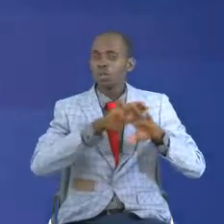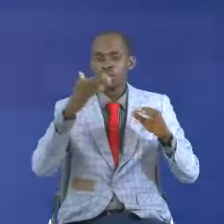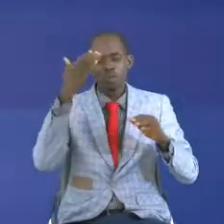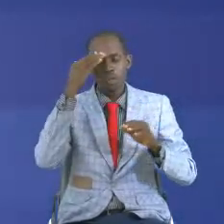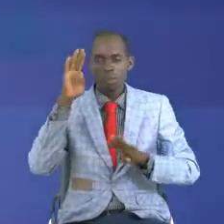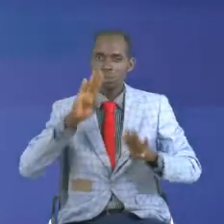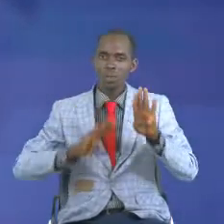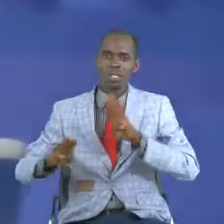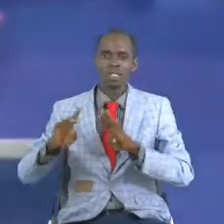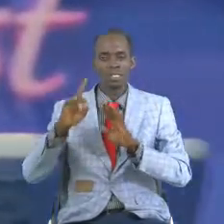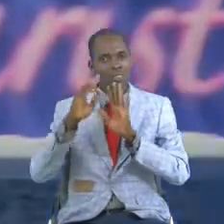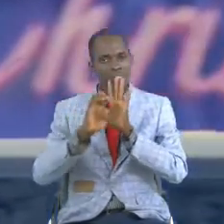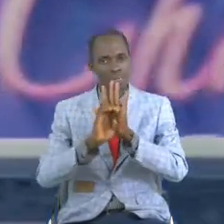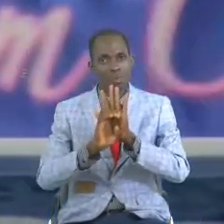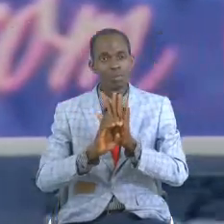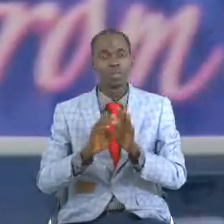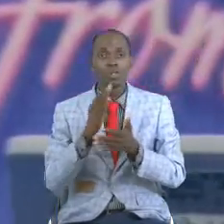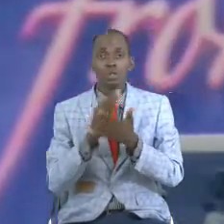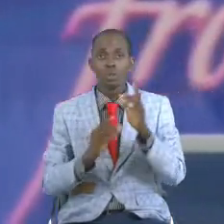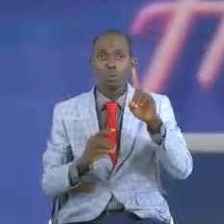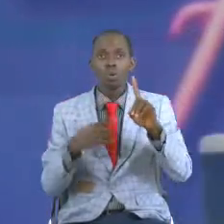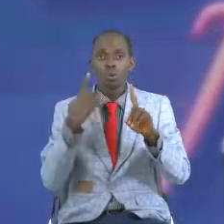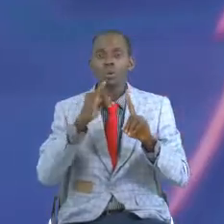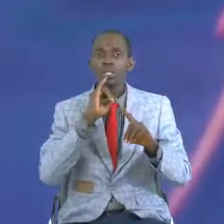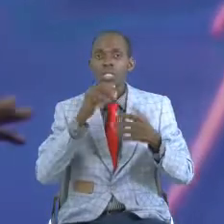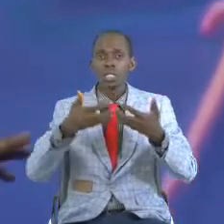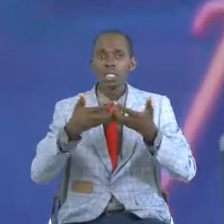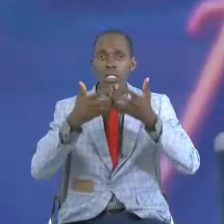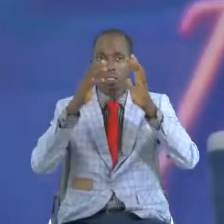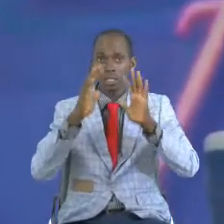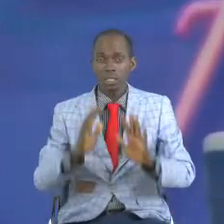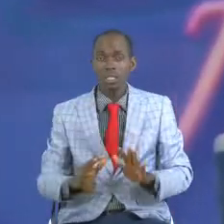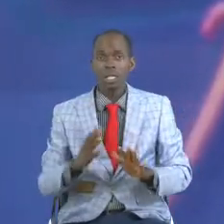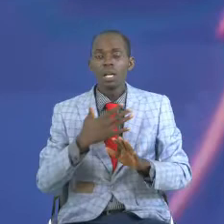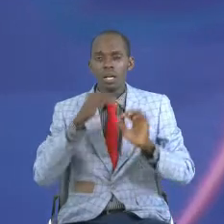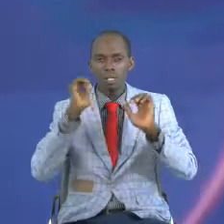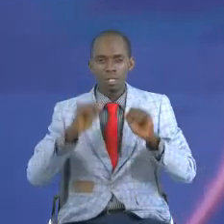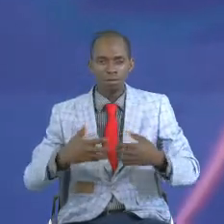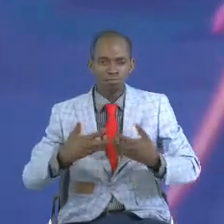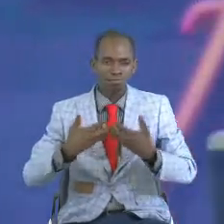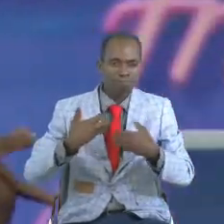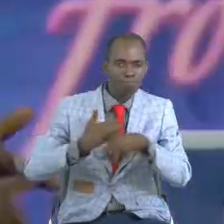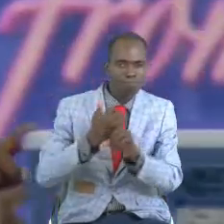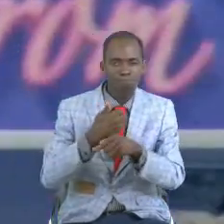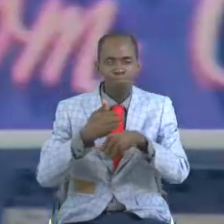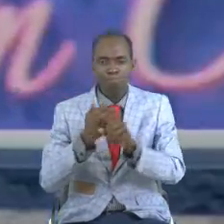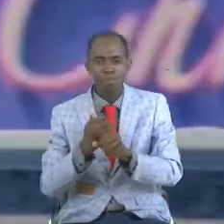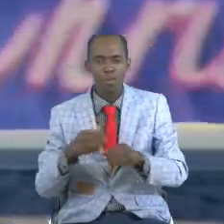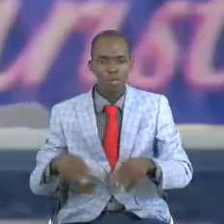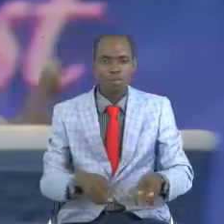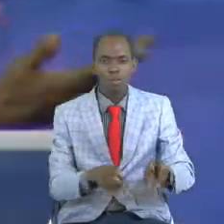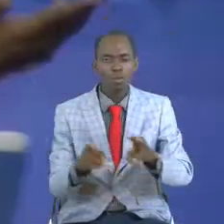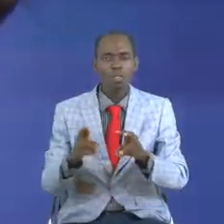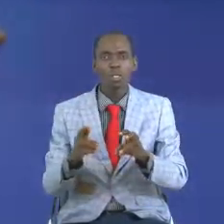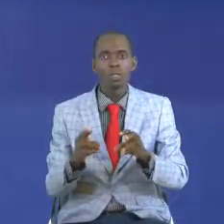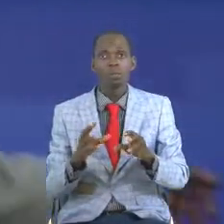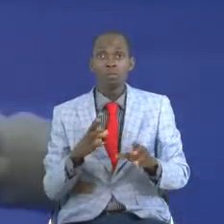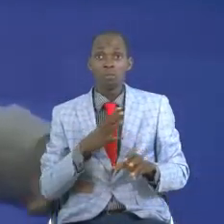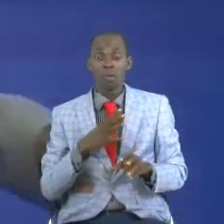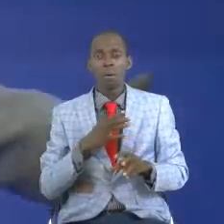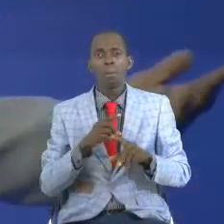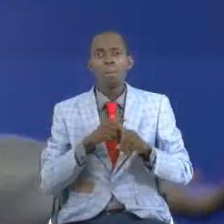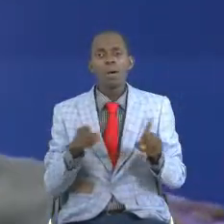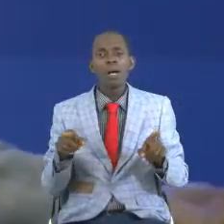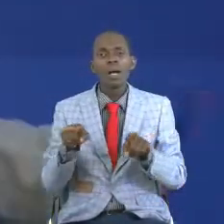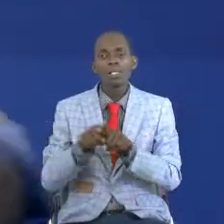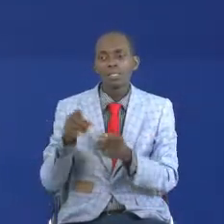somebody who is an engineer and he can construct any road and all that, but as a medical doctor,